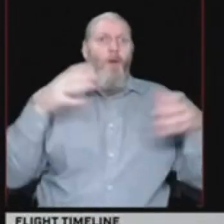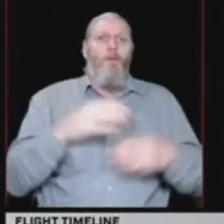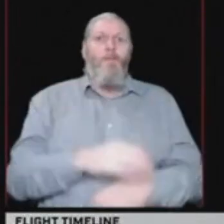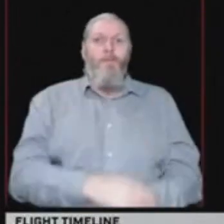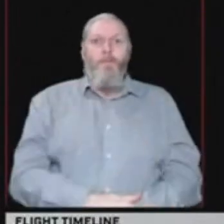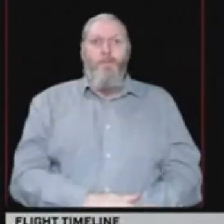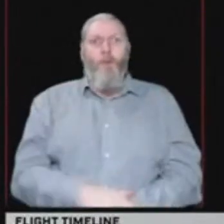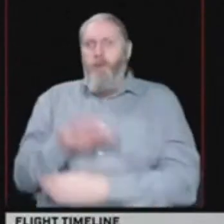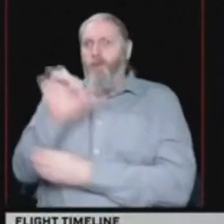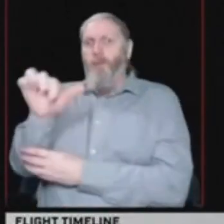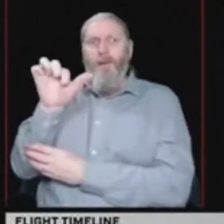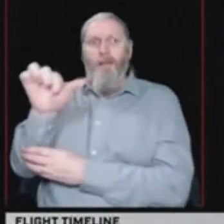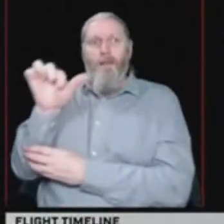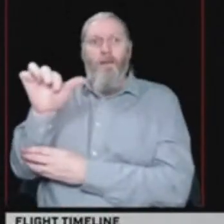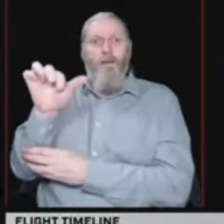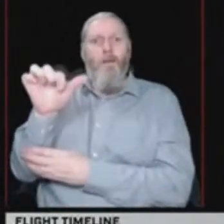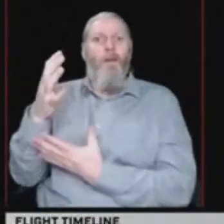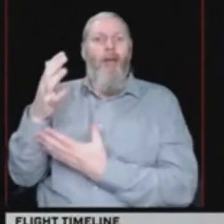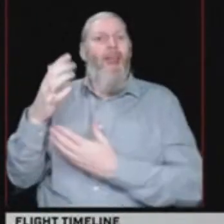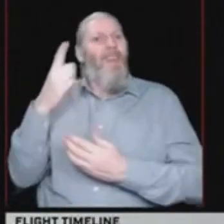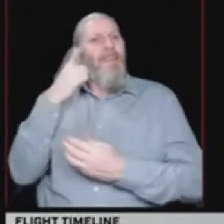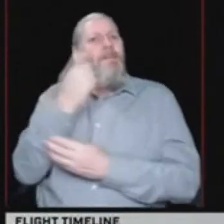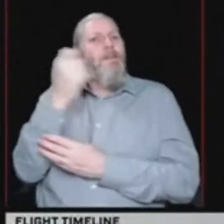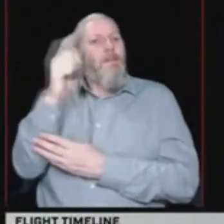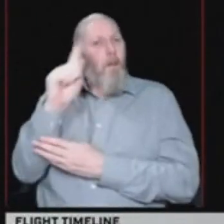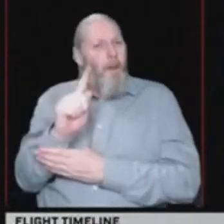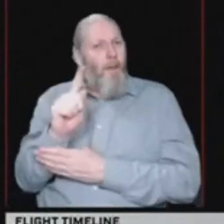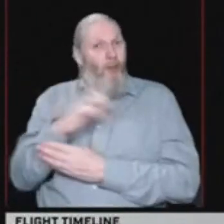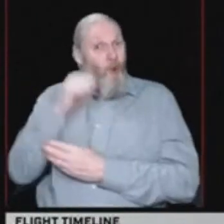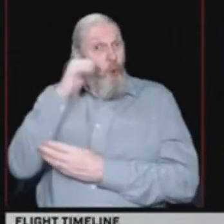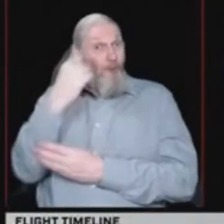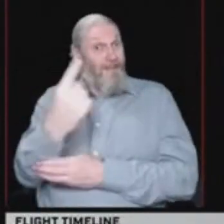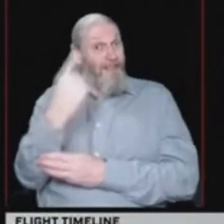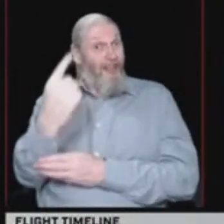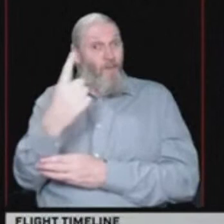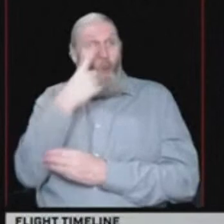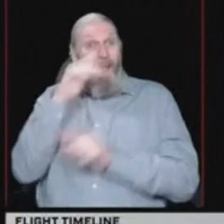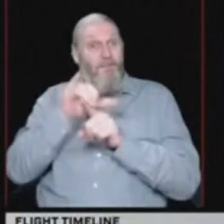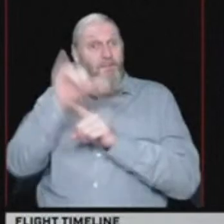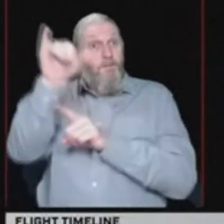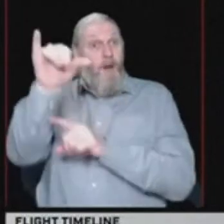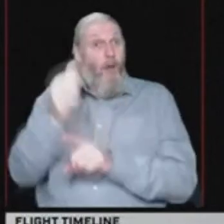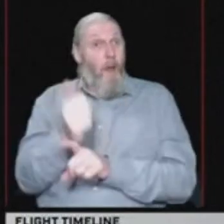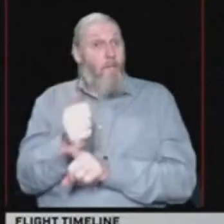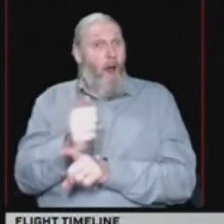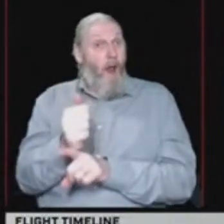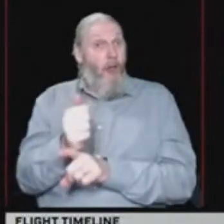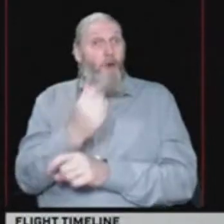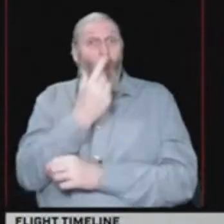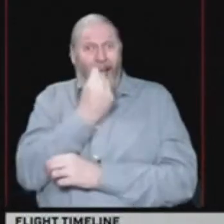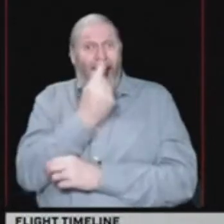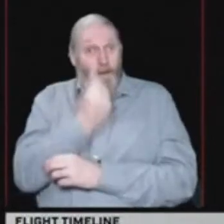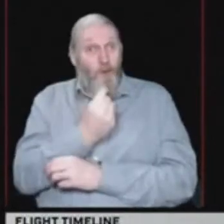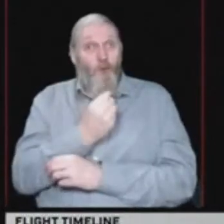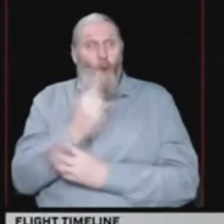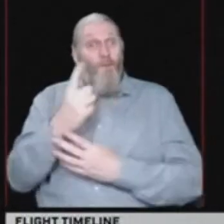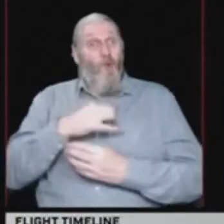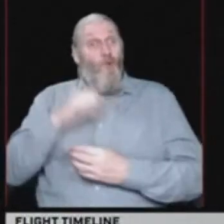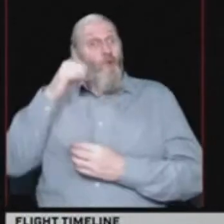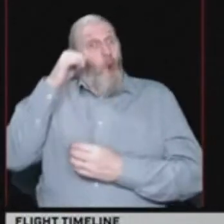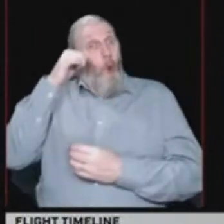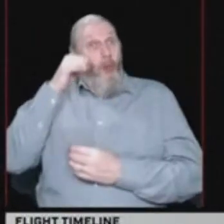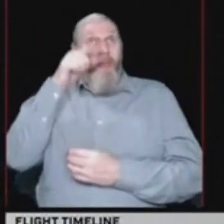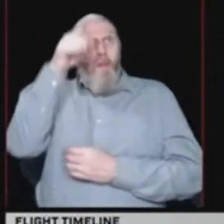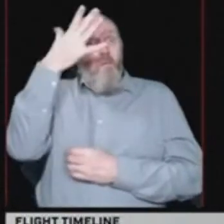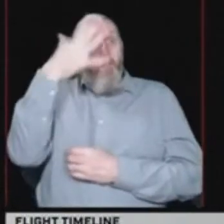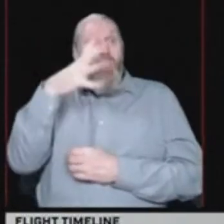finally, I think some people know that you're a pilot yourself. So as you know, captive carry is happening. Our pilots are going on this journey, going